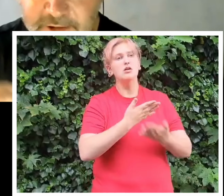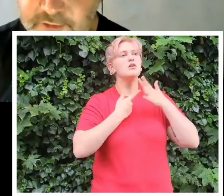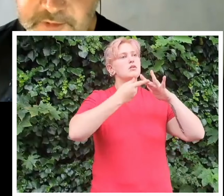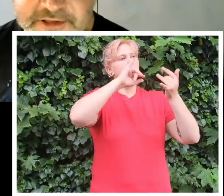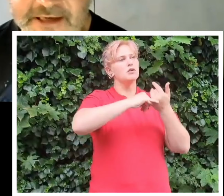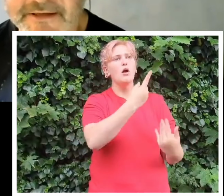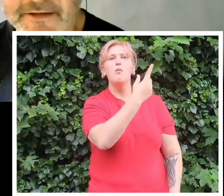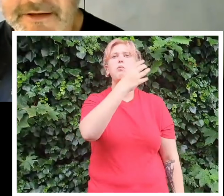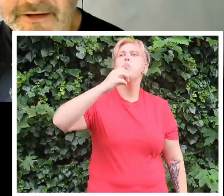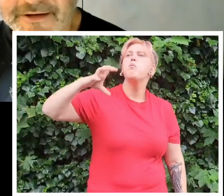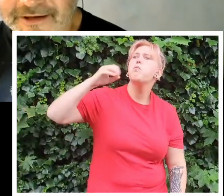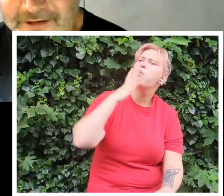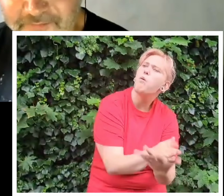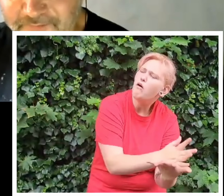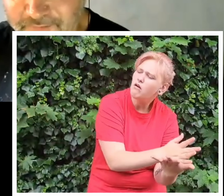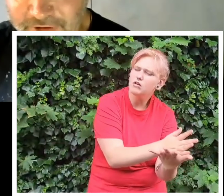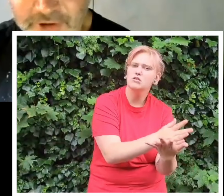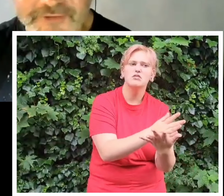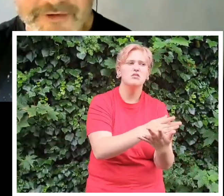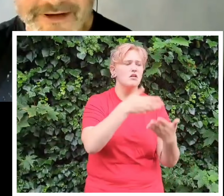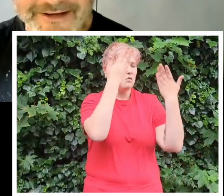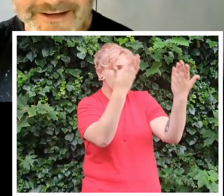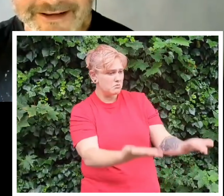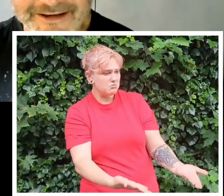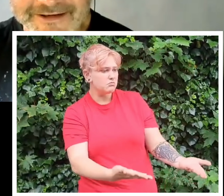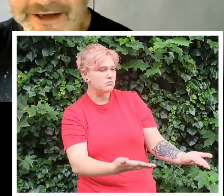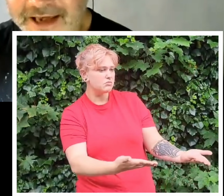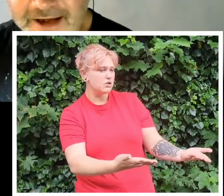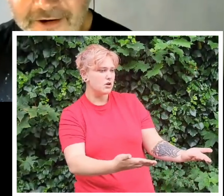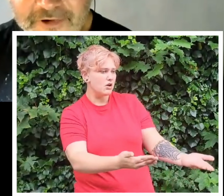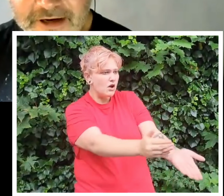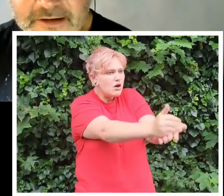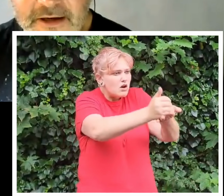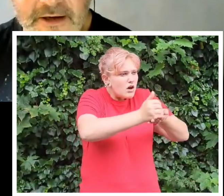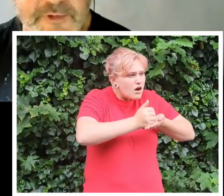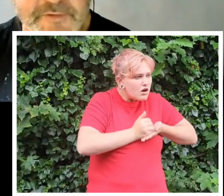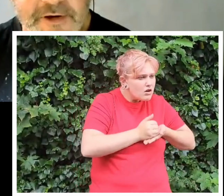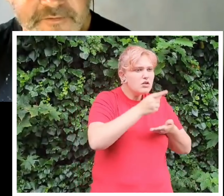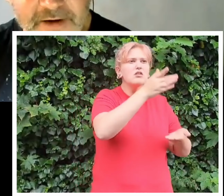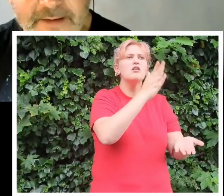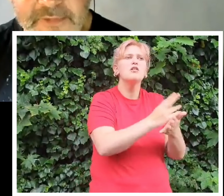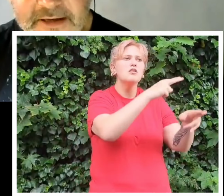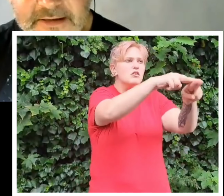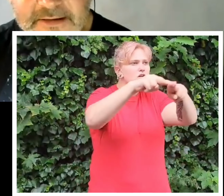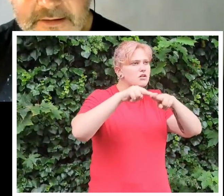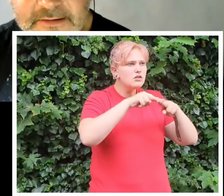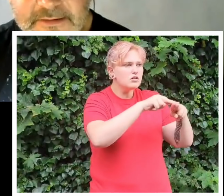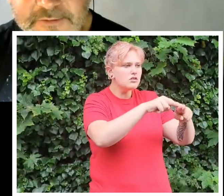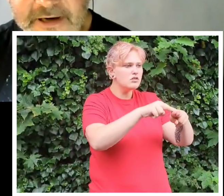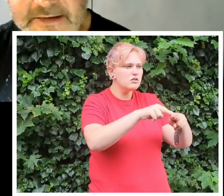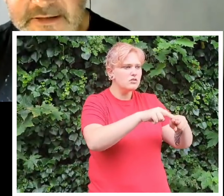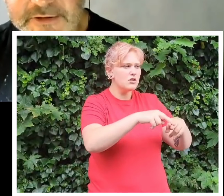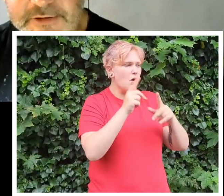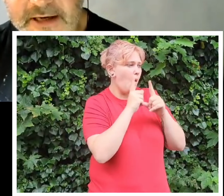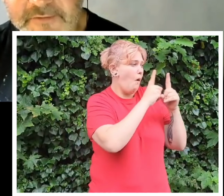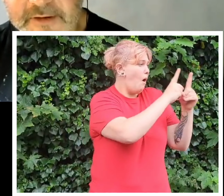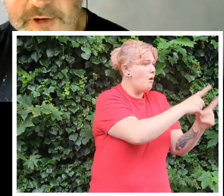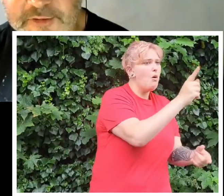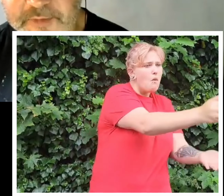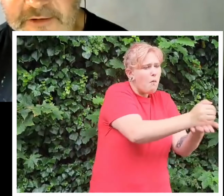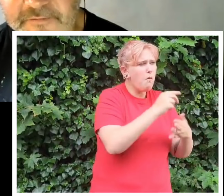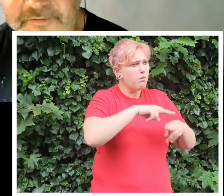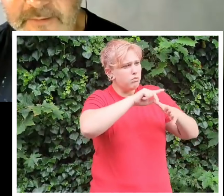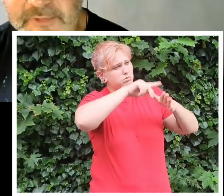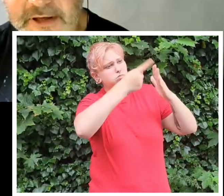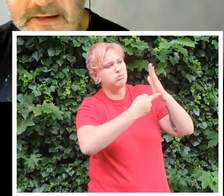is 100%. You caring, you're very family directed, you care very